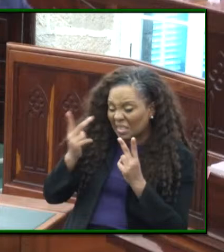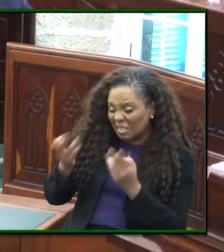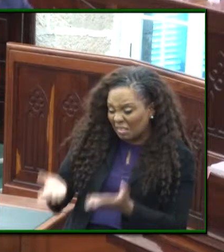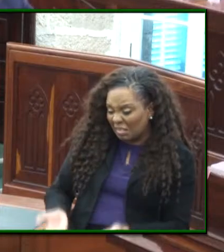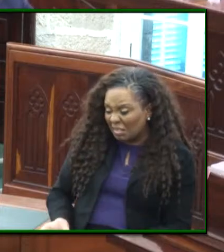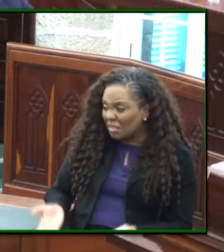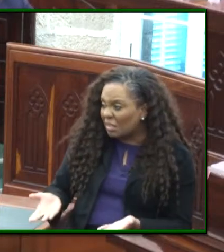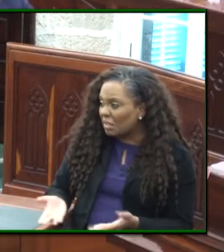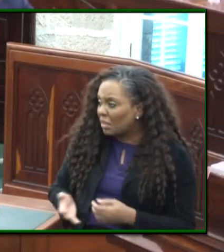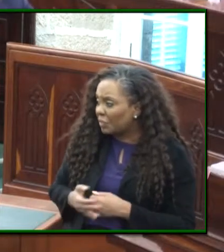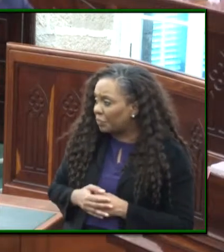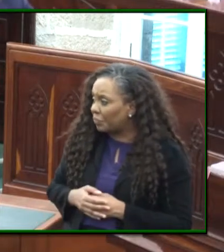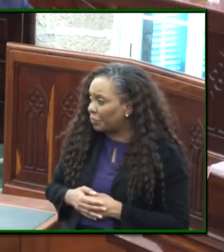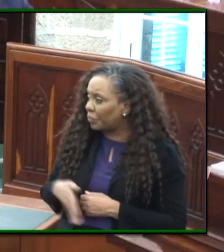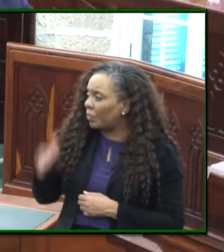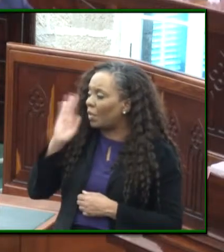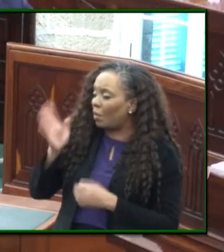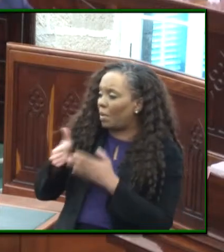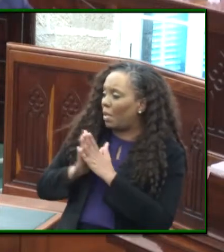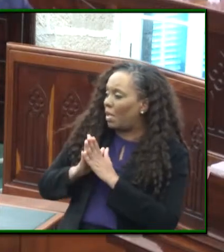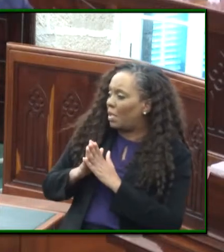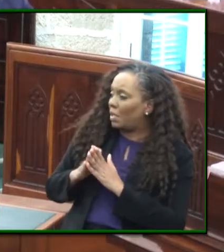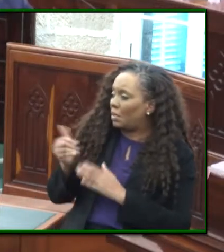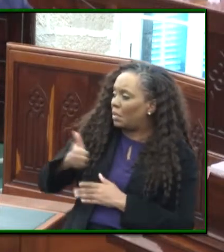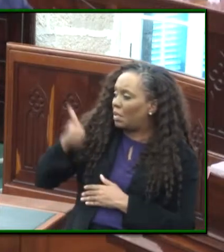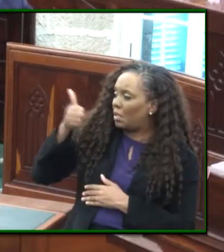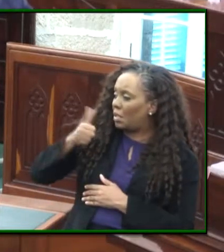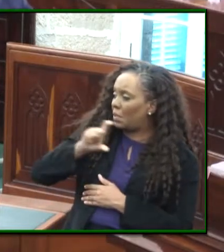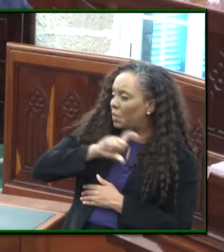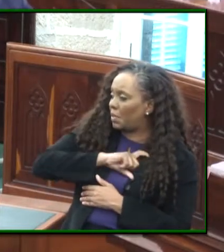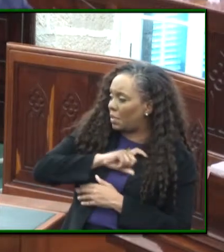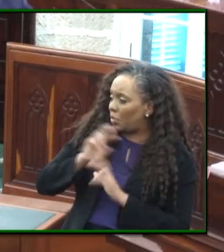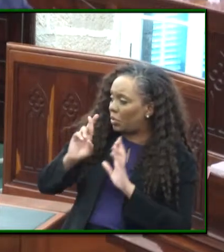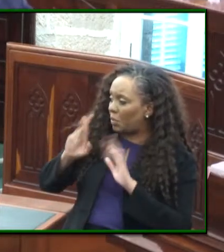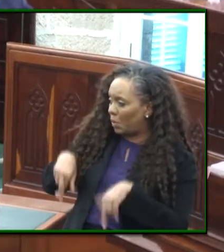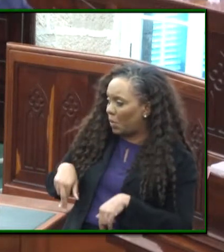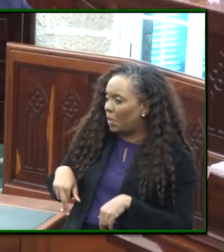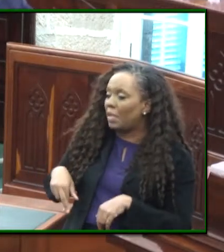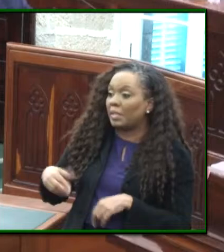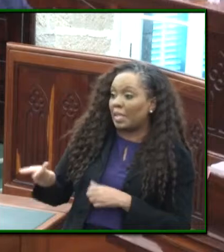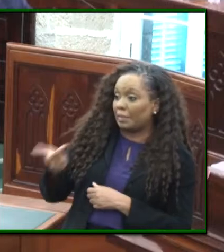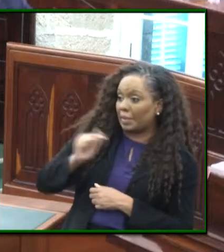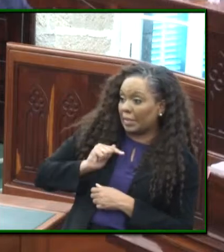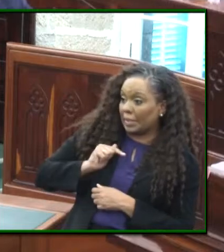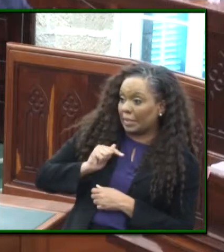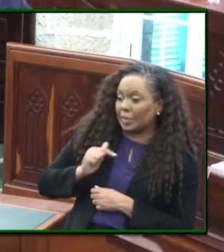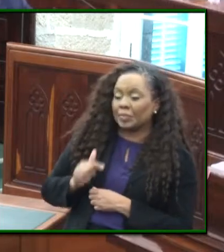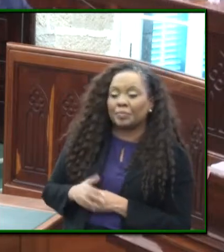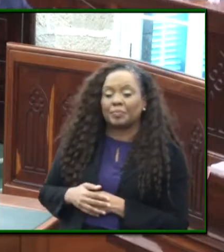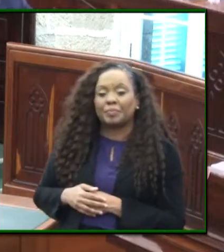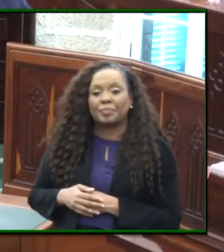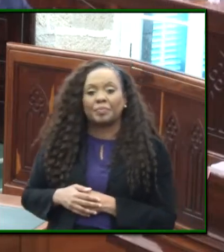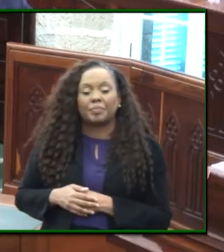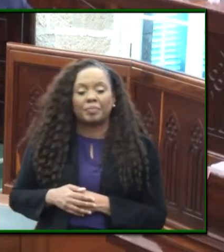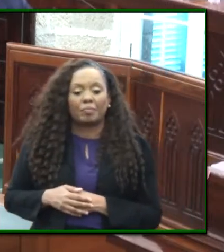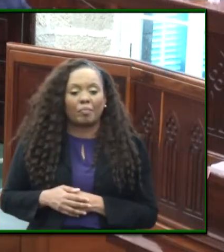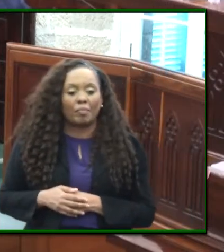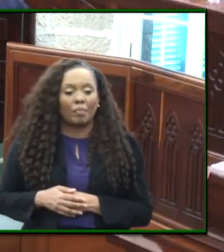I'm going to ask the Commissioner to respond to that, and then I'll address a few of those matters in my wrap-up.